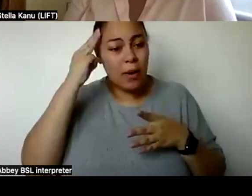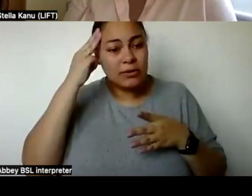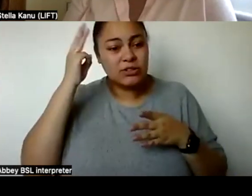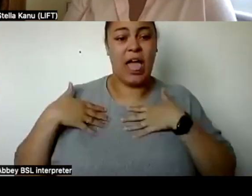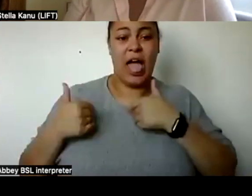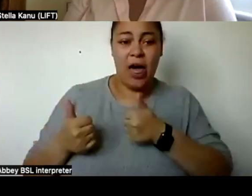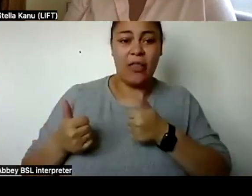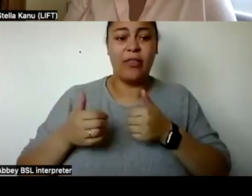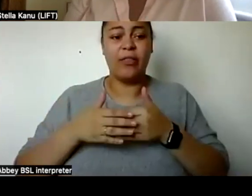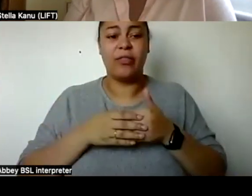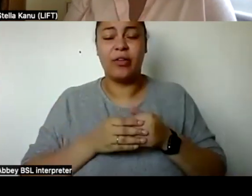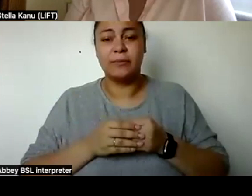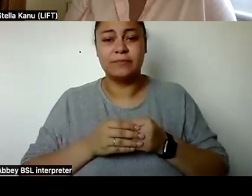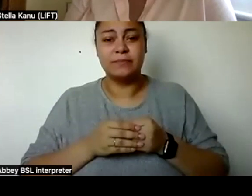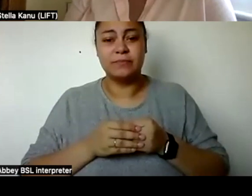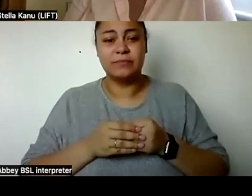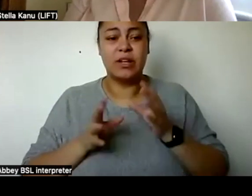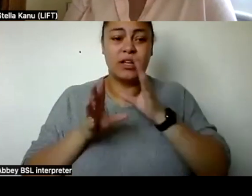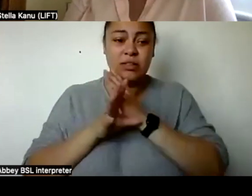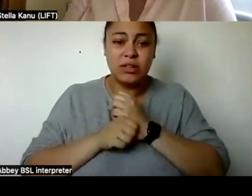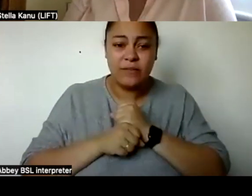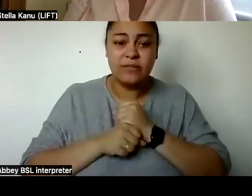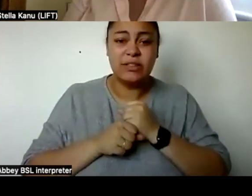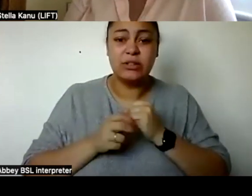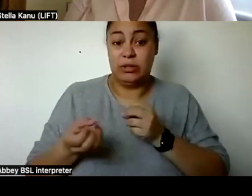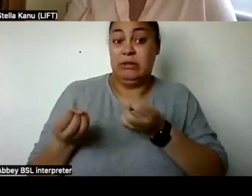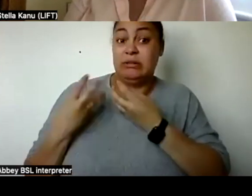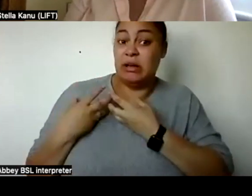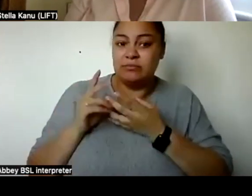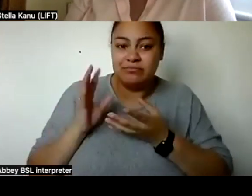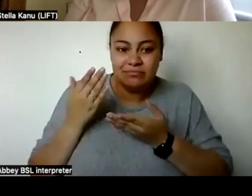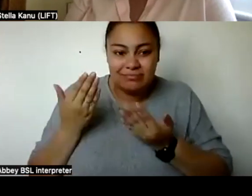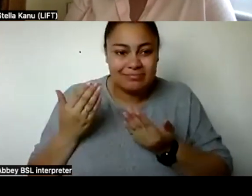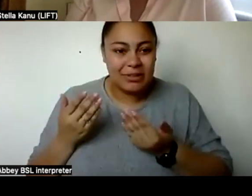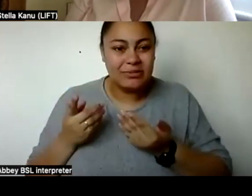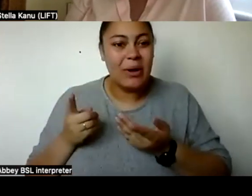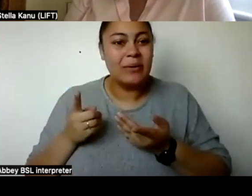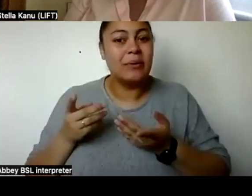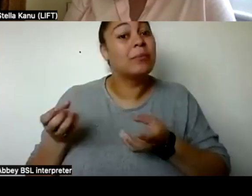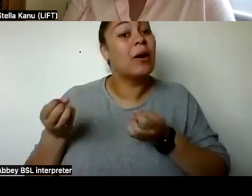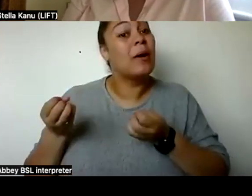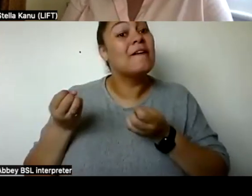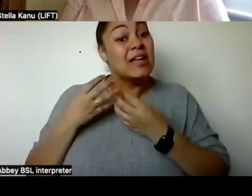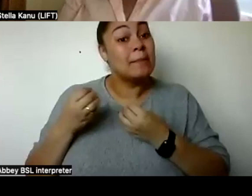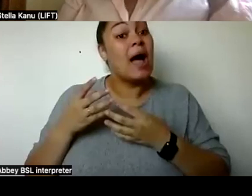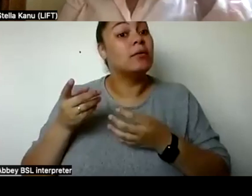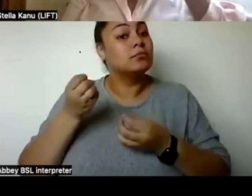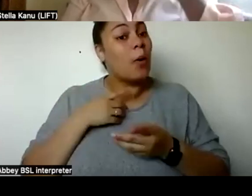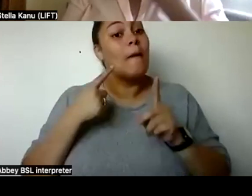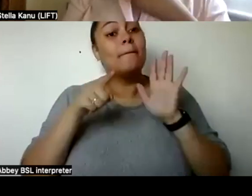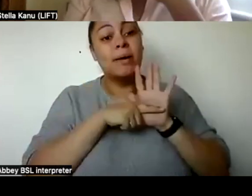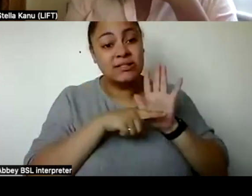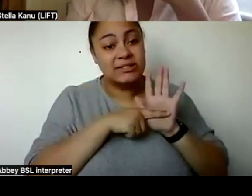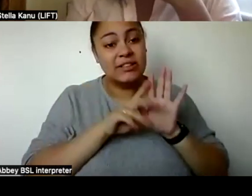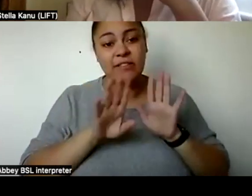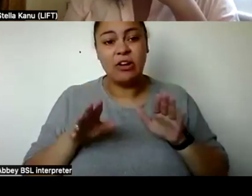that. And we've had, it's confidential, so I don't know who's used it unless they told me, but I had feedback that it was a positive thing to provide confidential